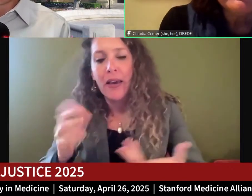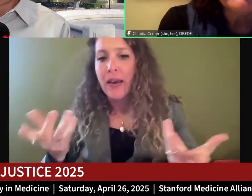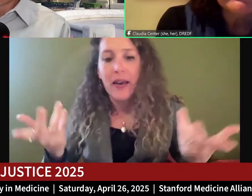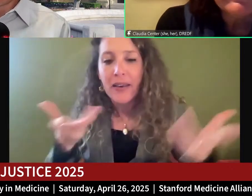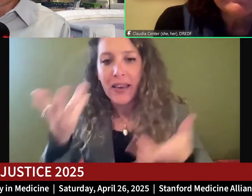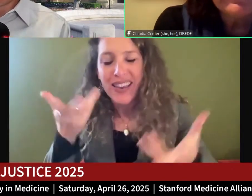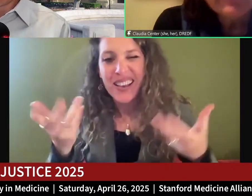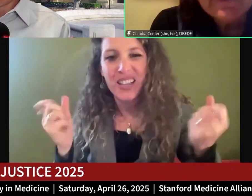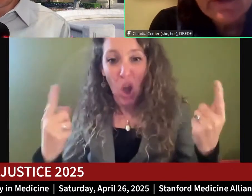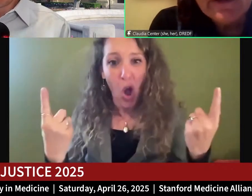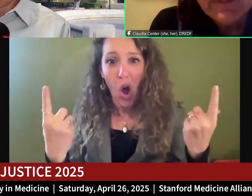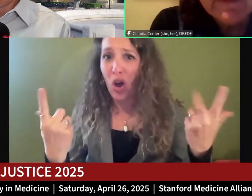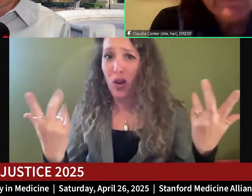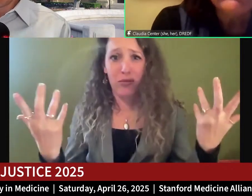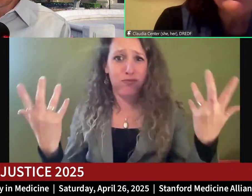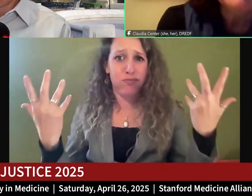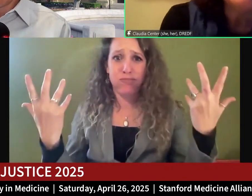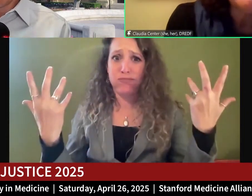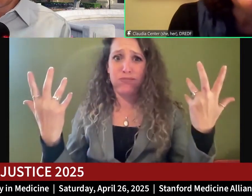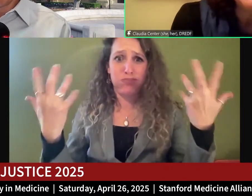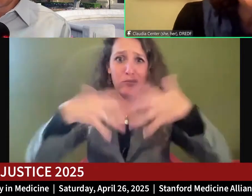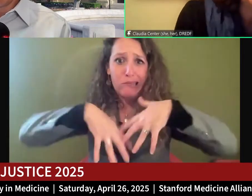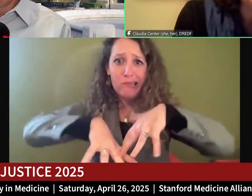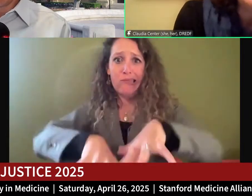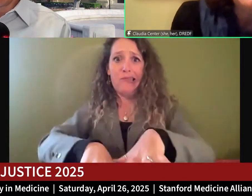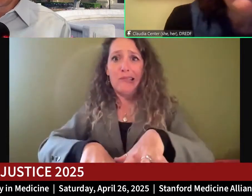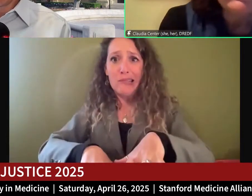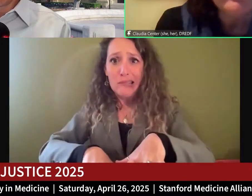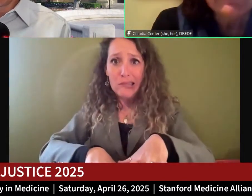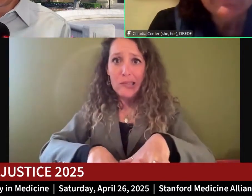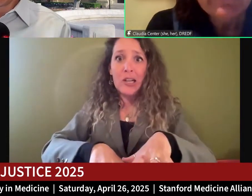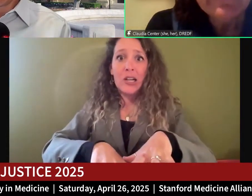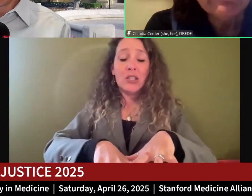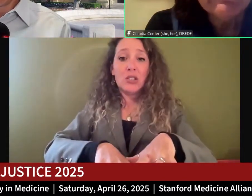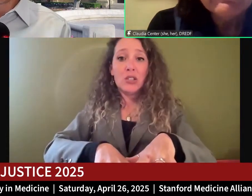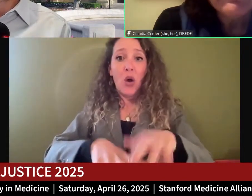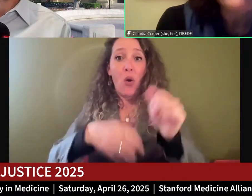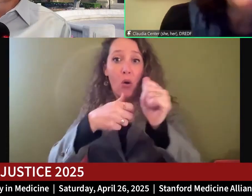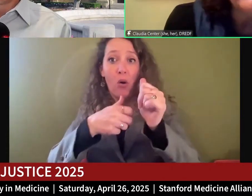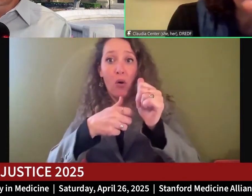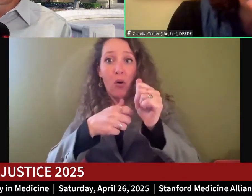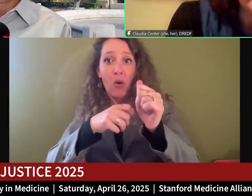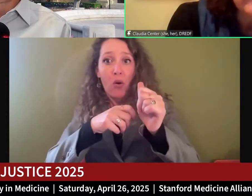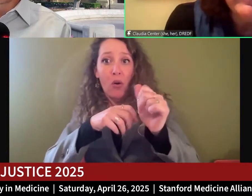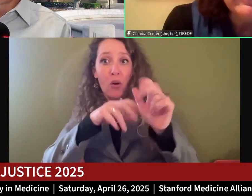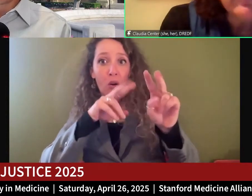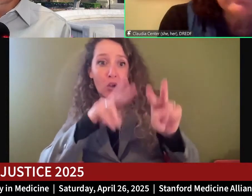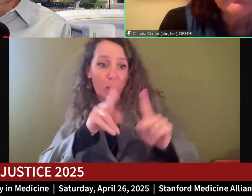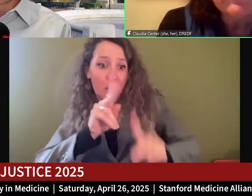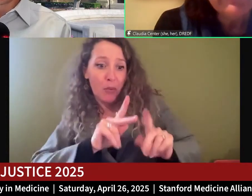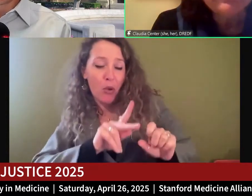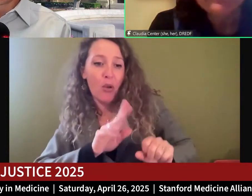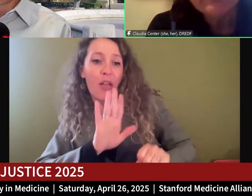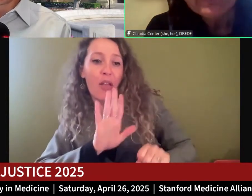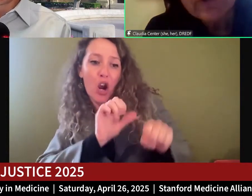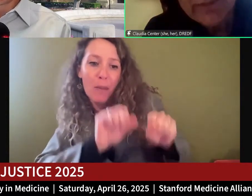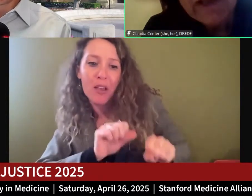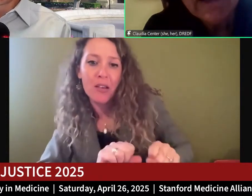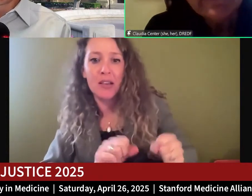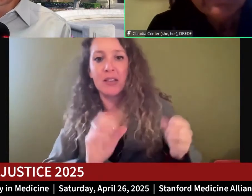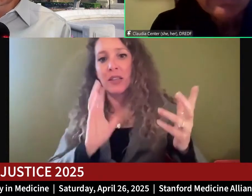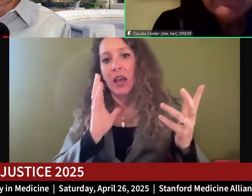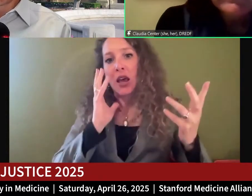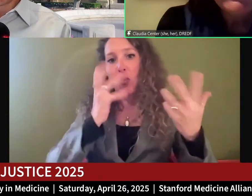intertwined. Like the ableism is going to be intertwined with the anti-trans bias is going to be intertwined with the